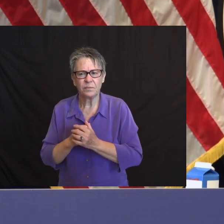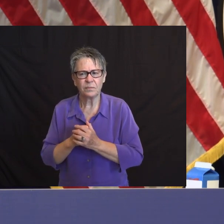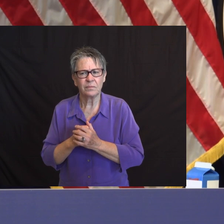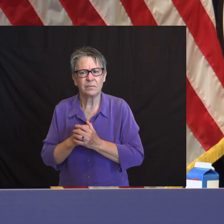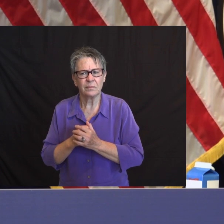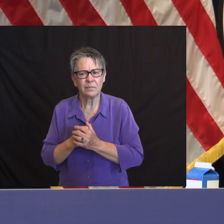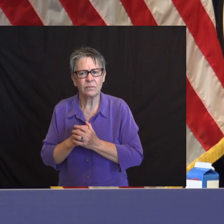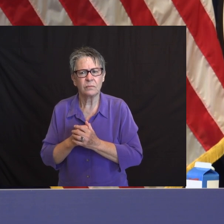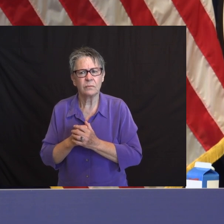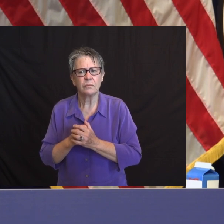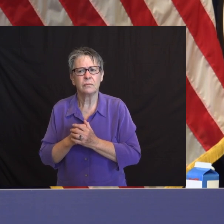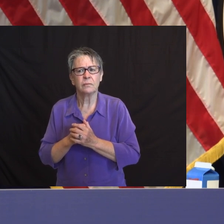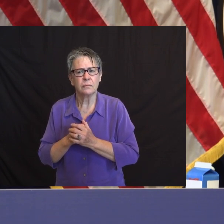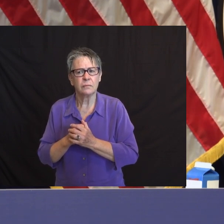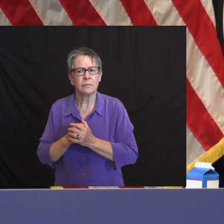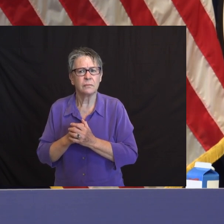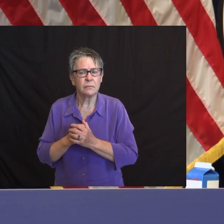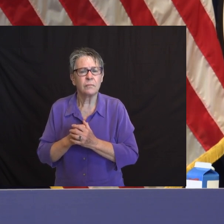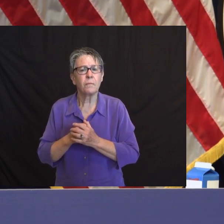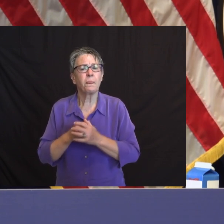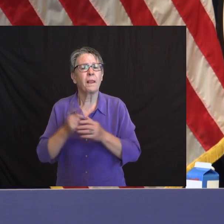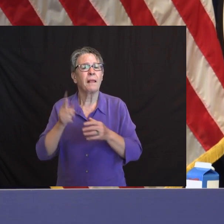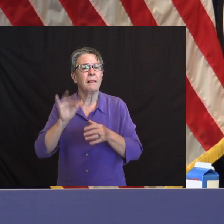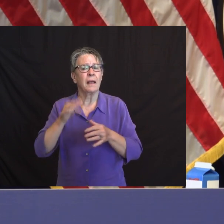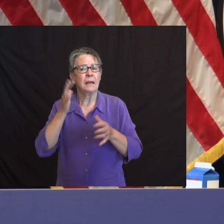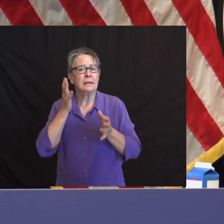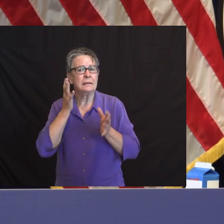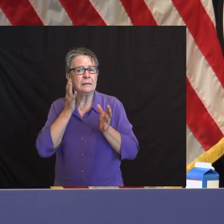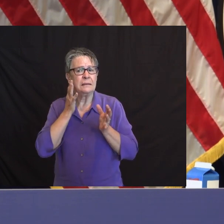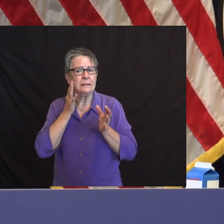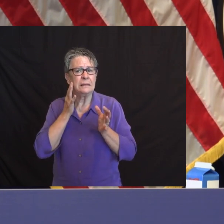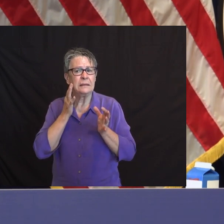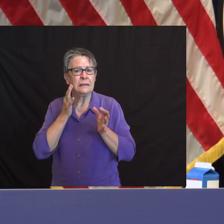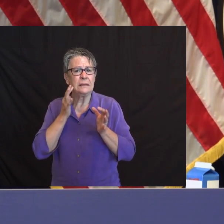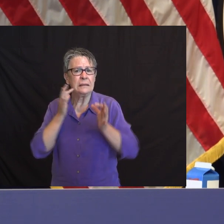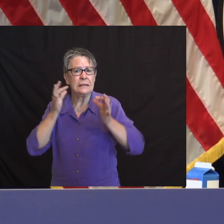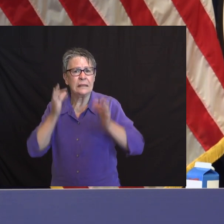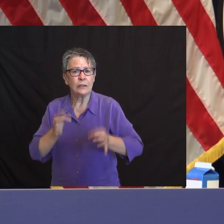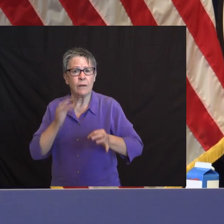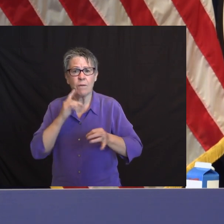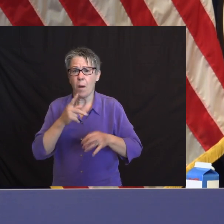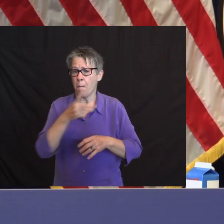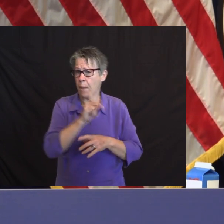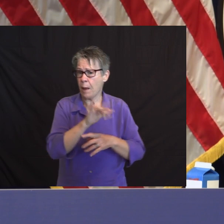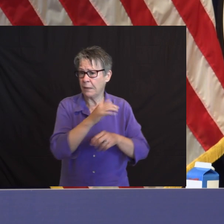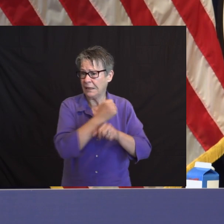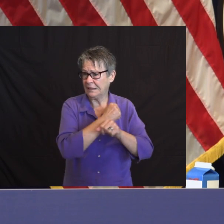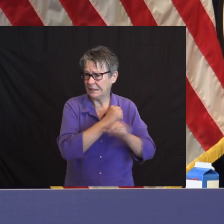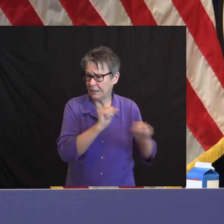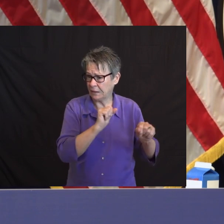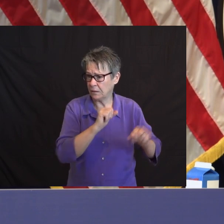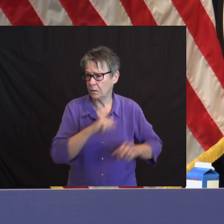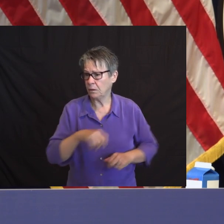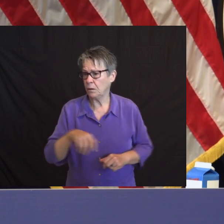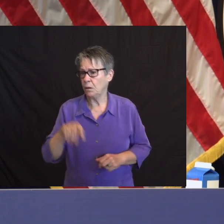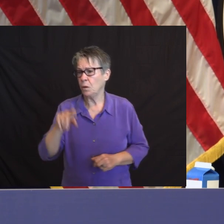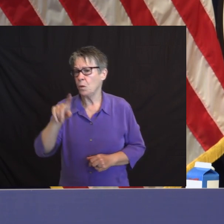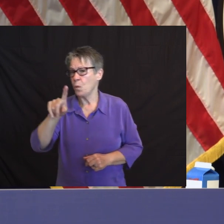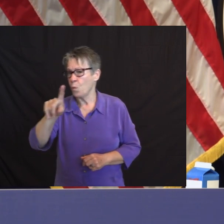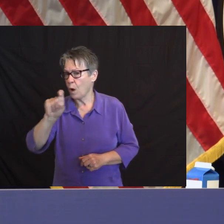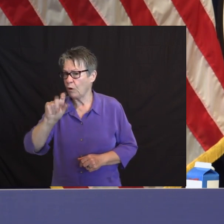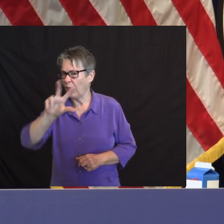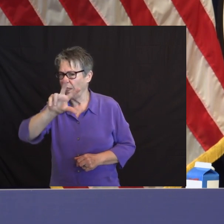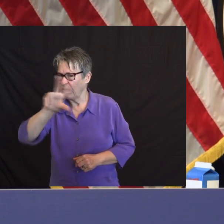public safety locally. How many protests over the weekend? 130. 130. As I